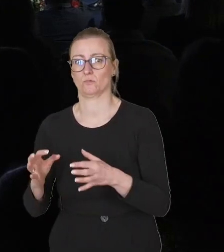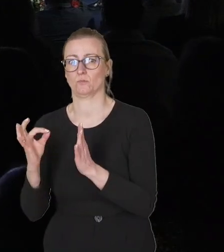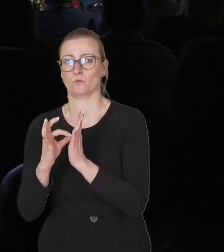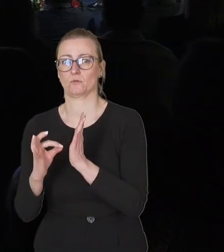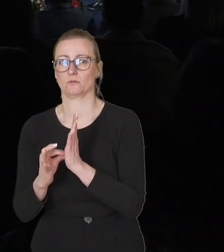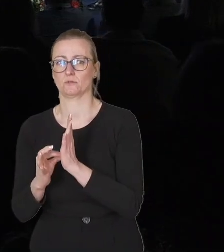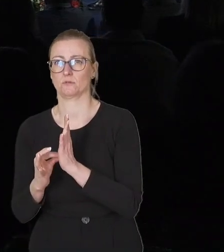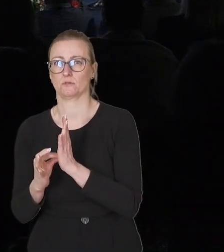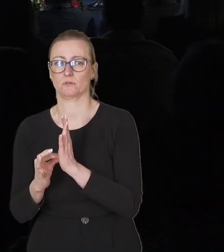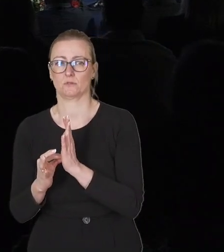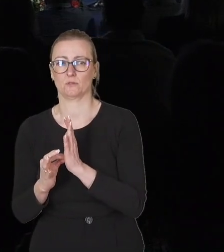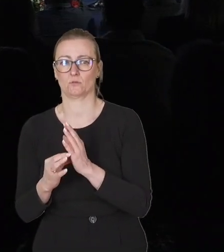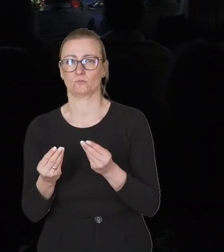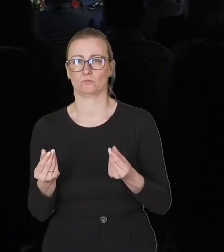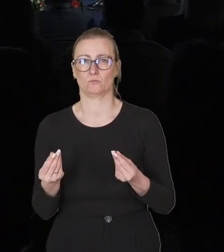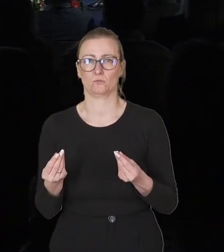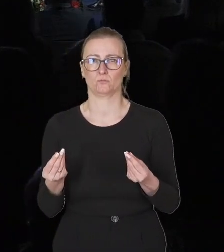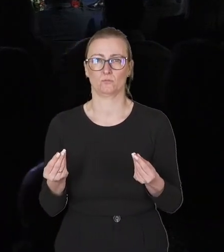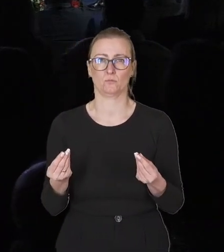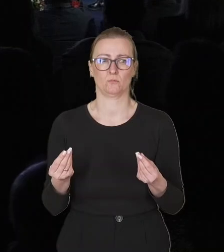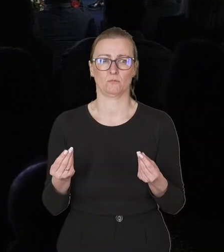still too far to say something?